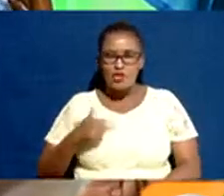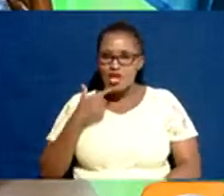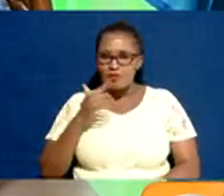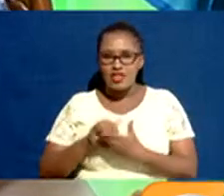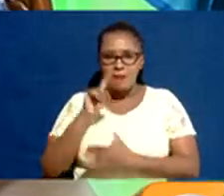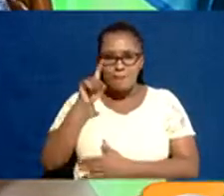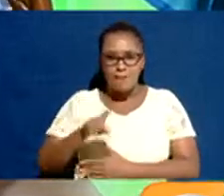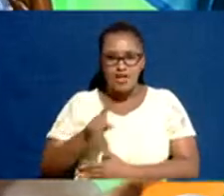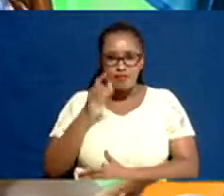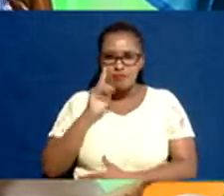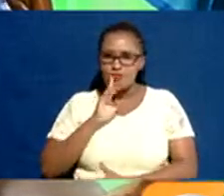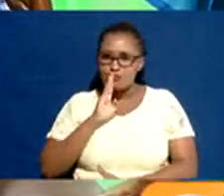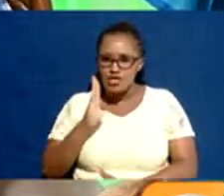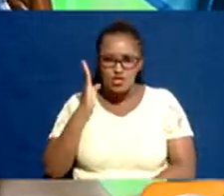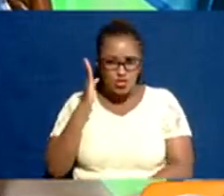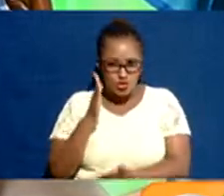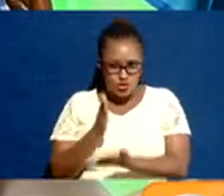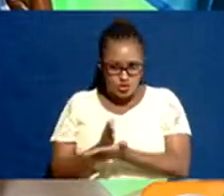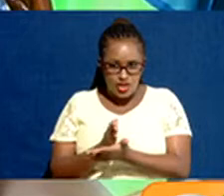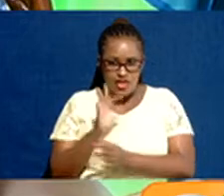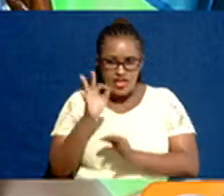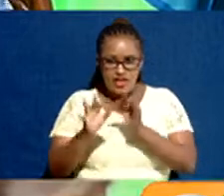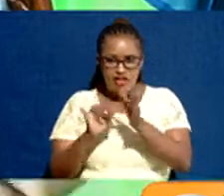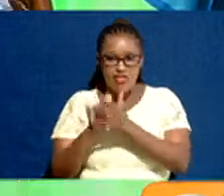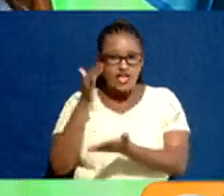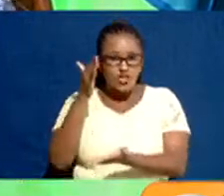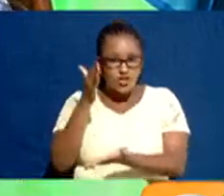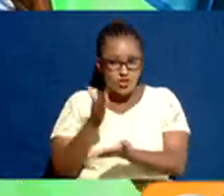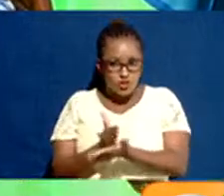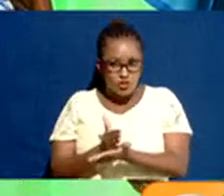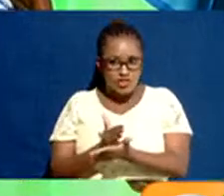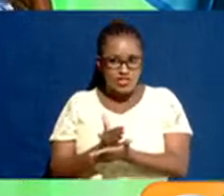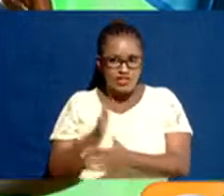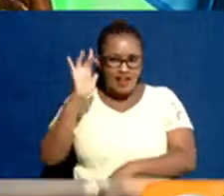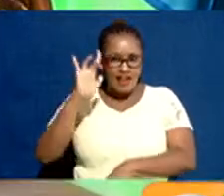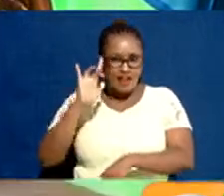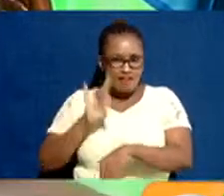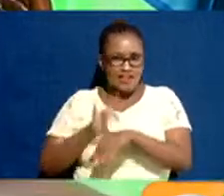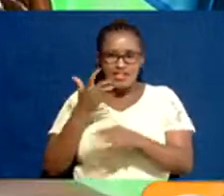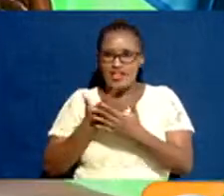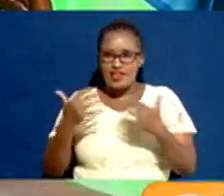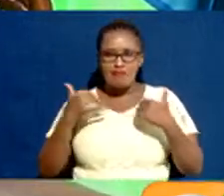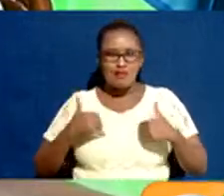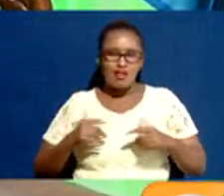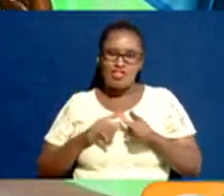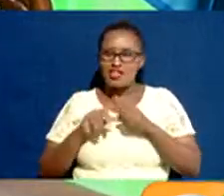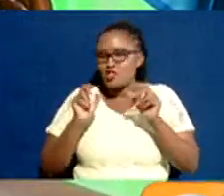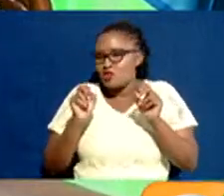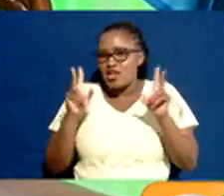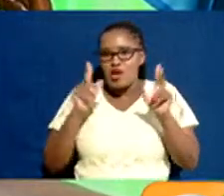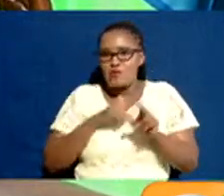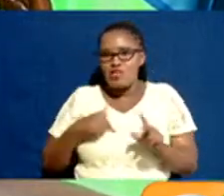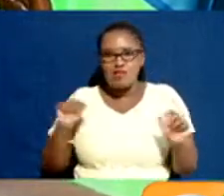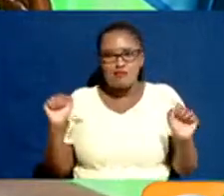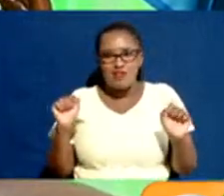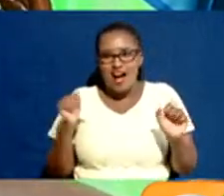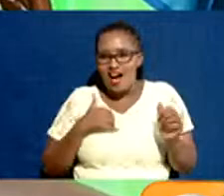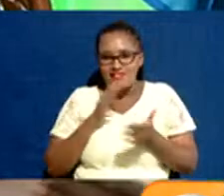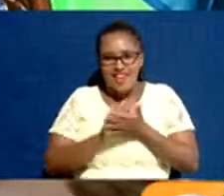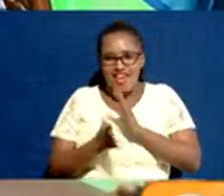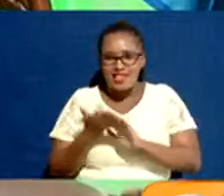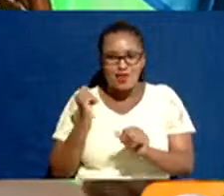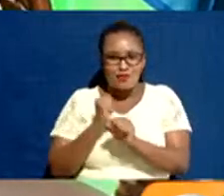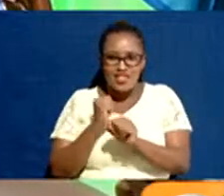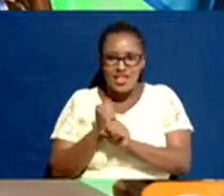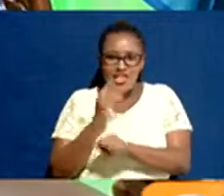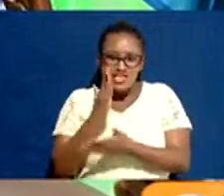be truthful. If that truth cuts somebody, so be it. There's nothing we can do about it. You know, sometimes